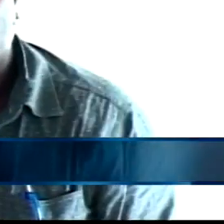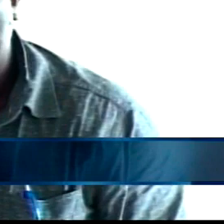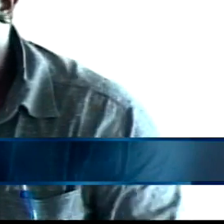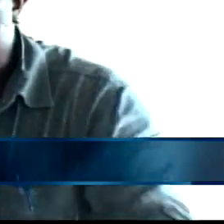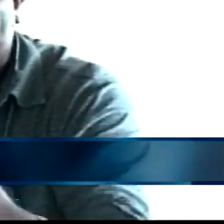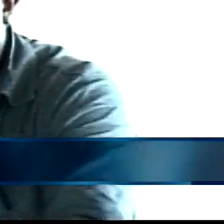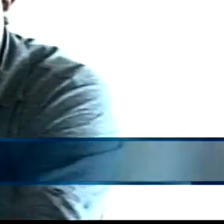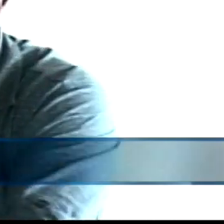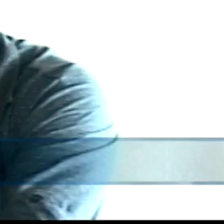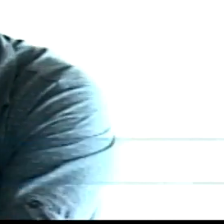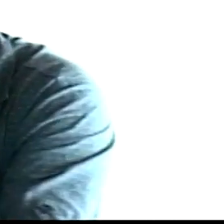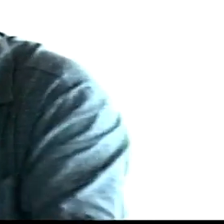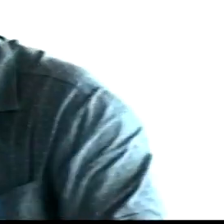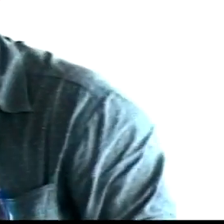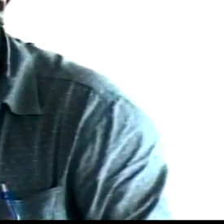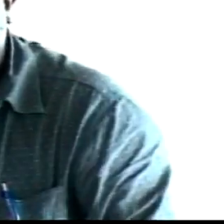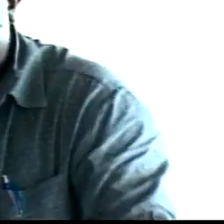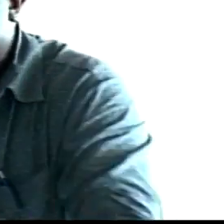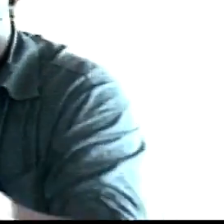what, I can't get somebody from